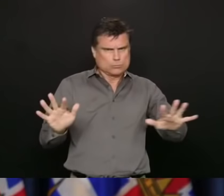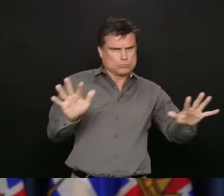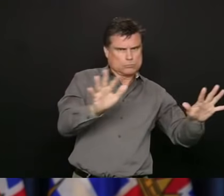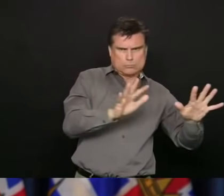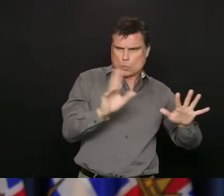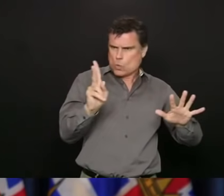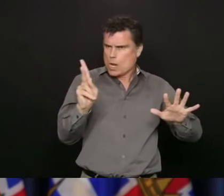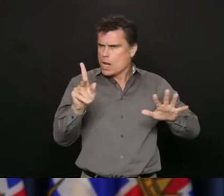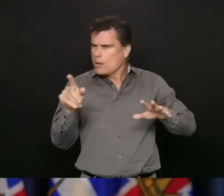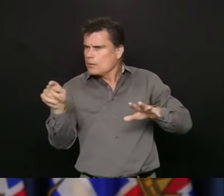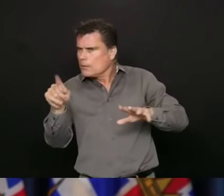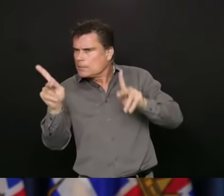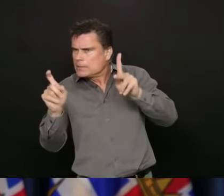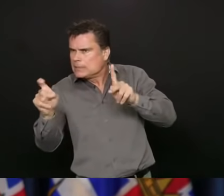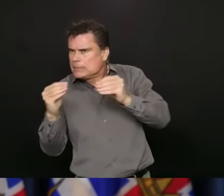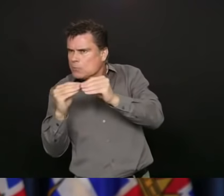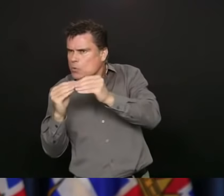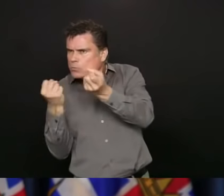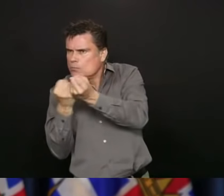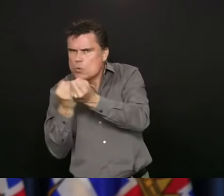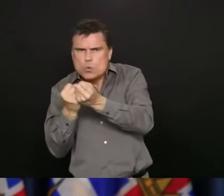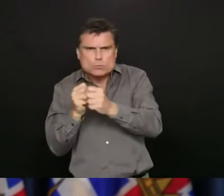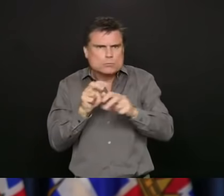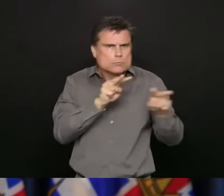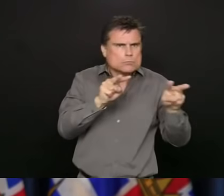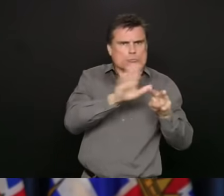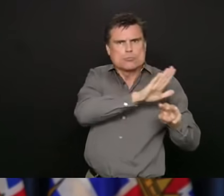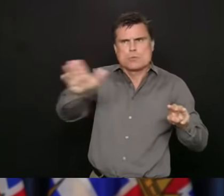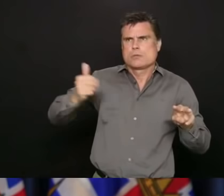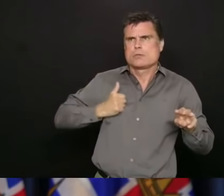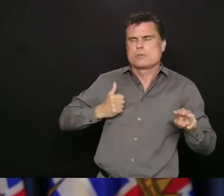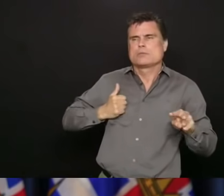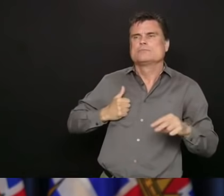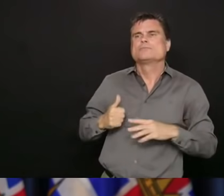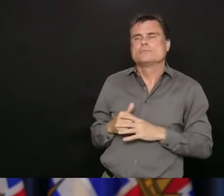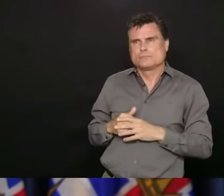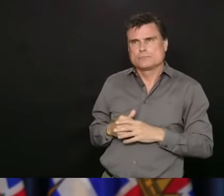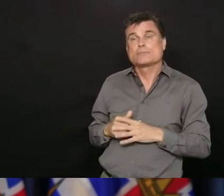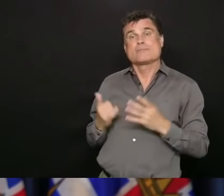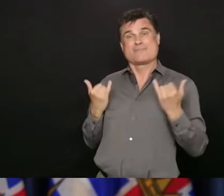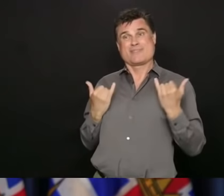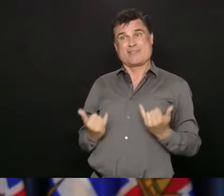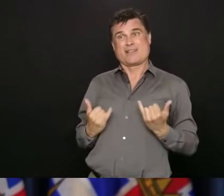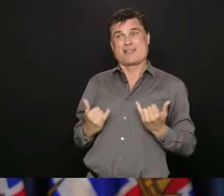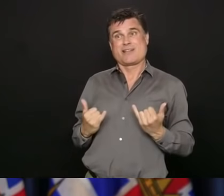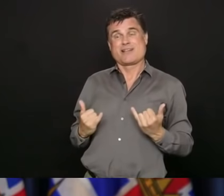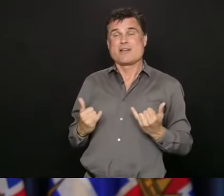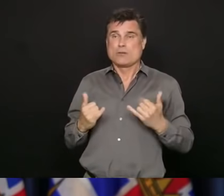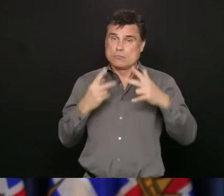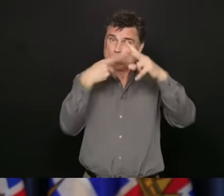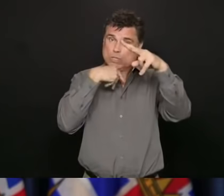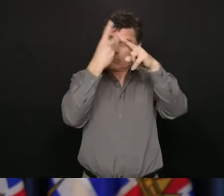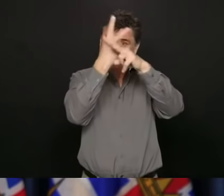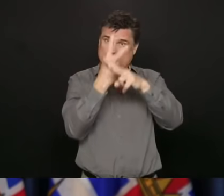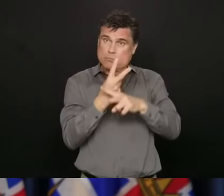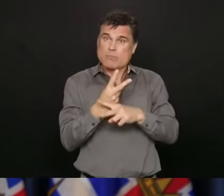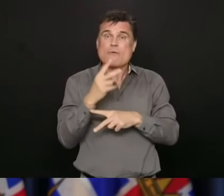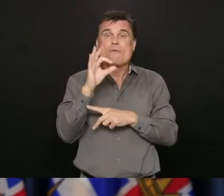federal funding formula is not serving healthcare services the way it did in the past, and it has to change in the future.